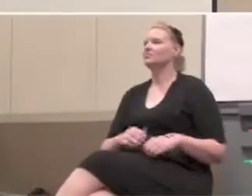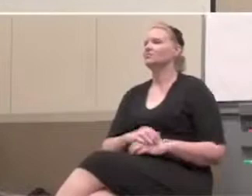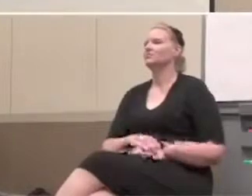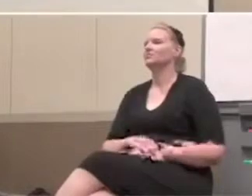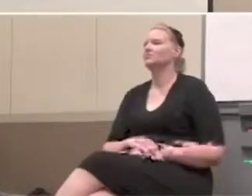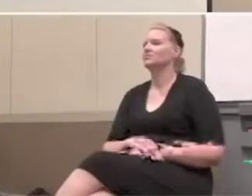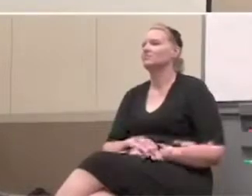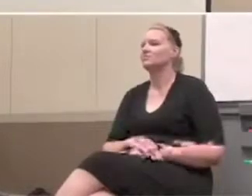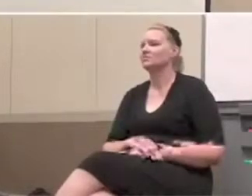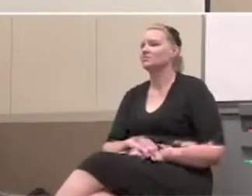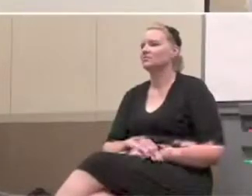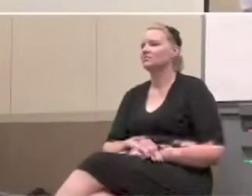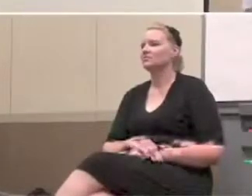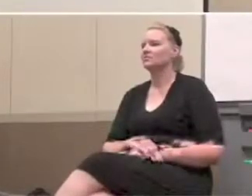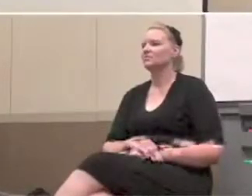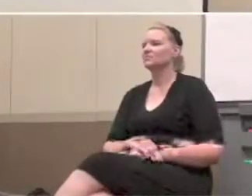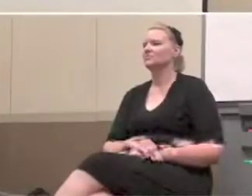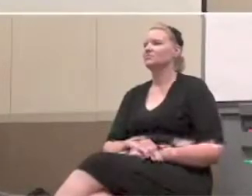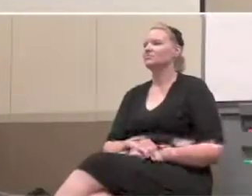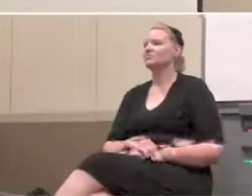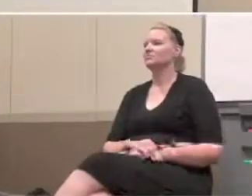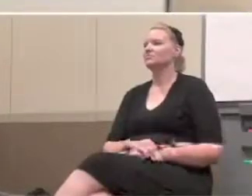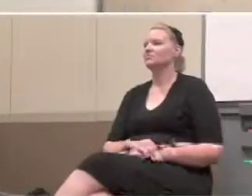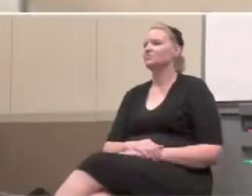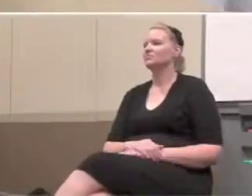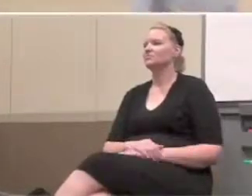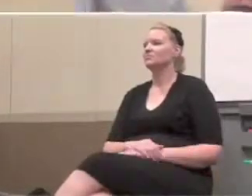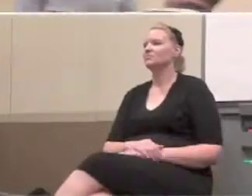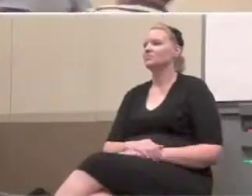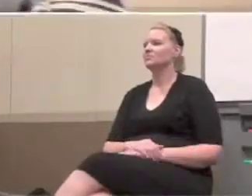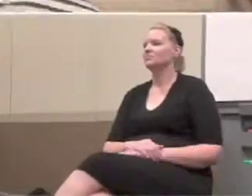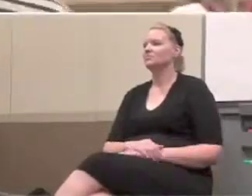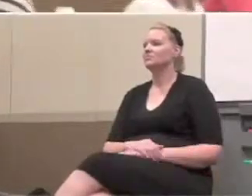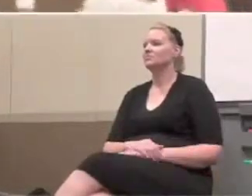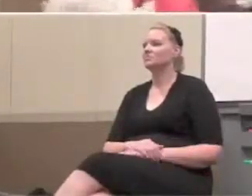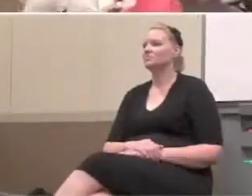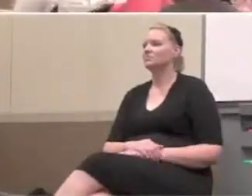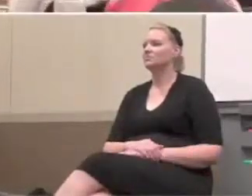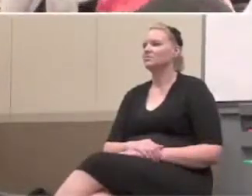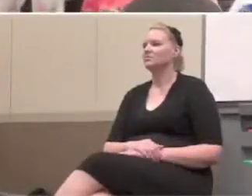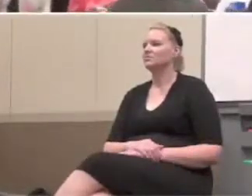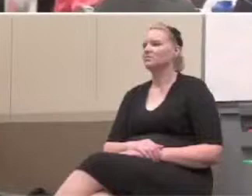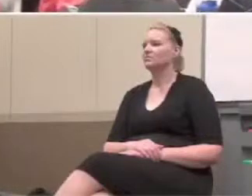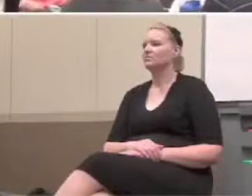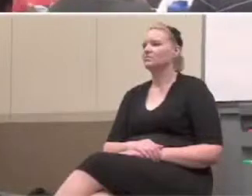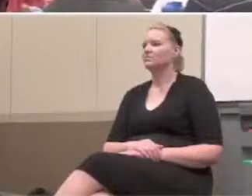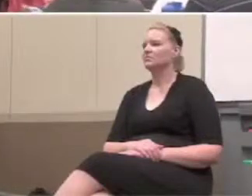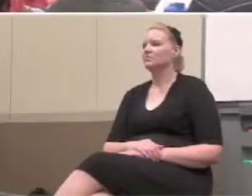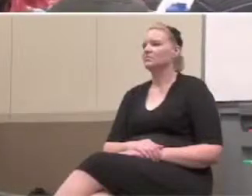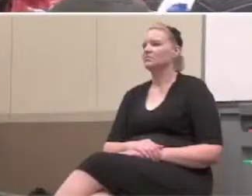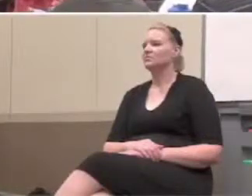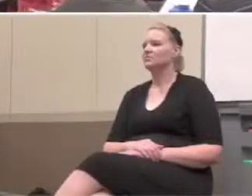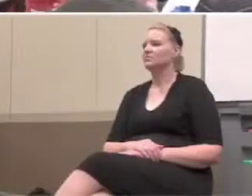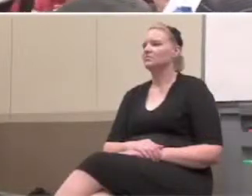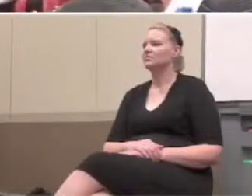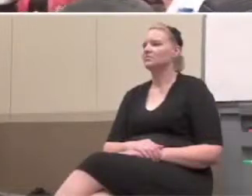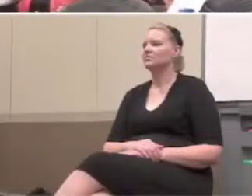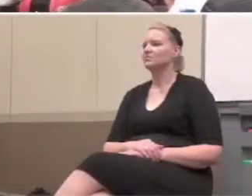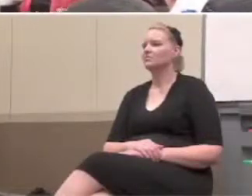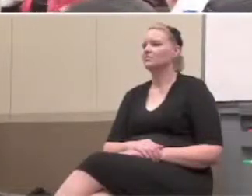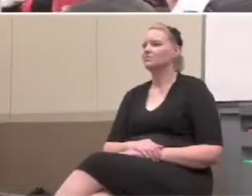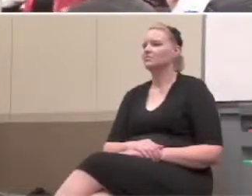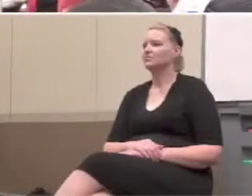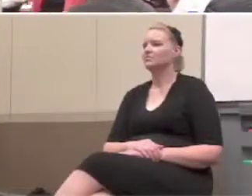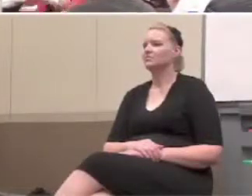If you could, yes. Like some of them don't like you said sound. Okay, shh. I'm sorry.